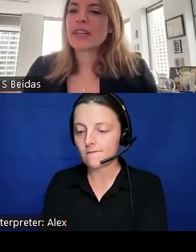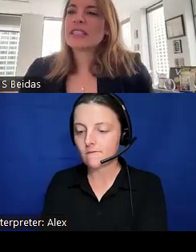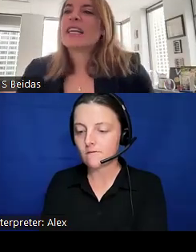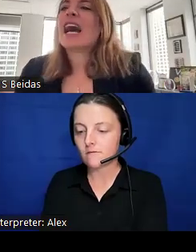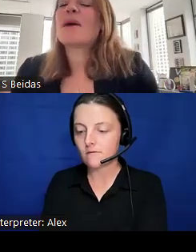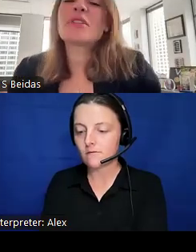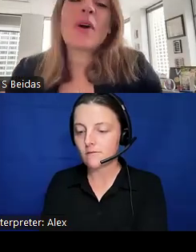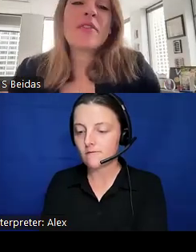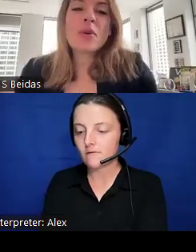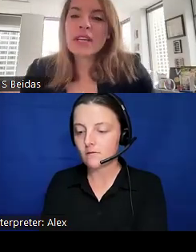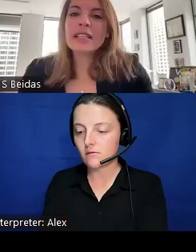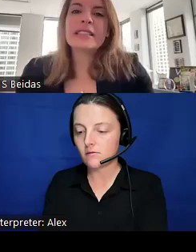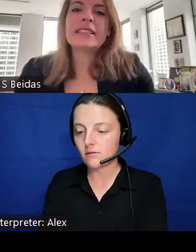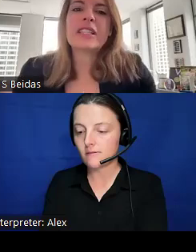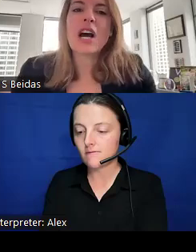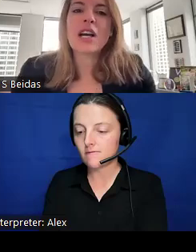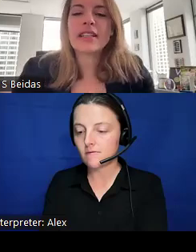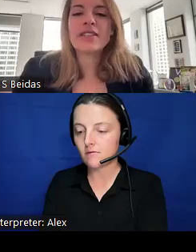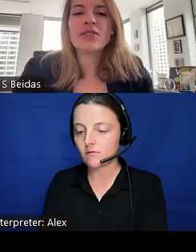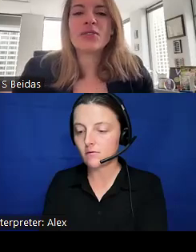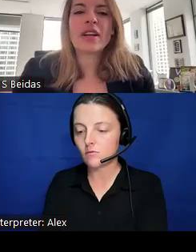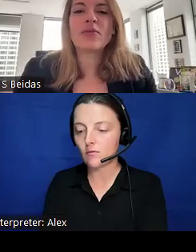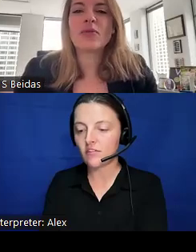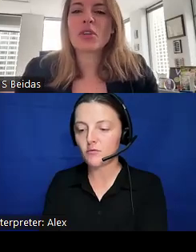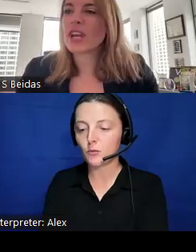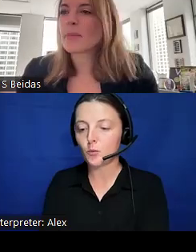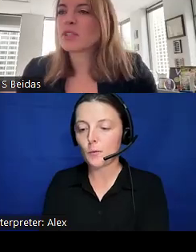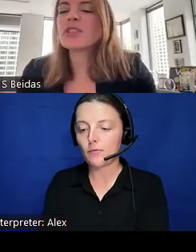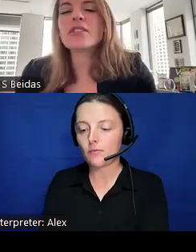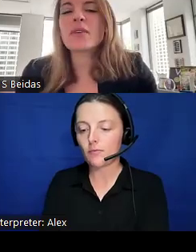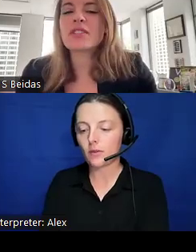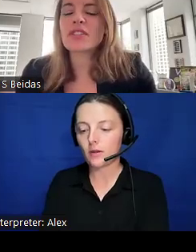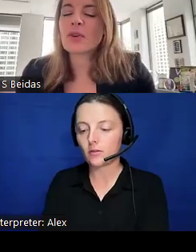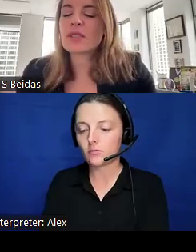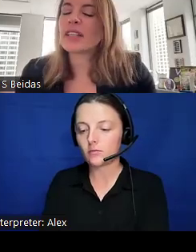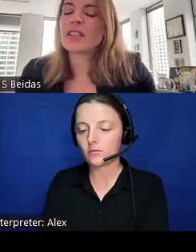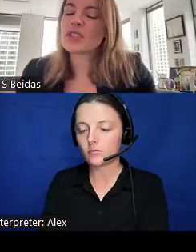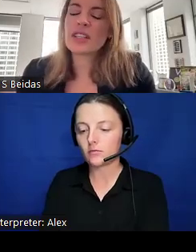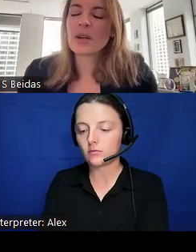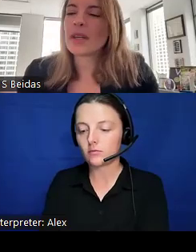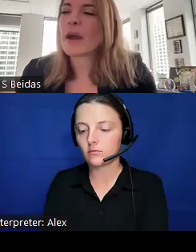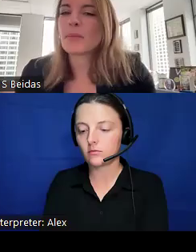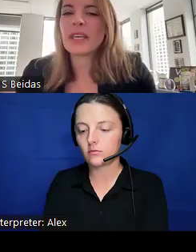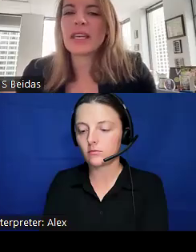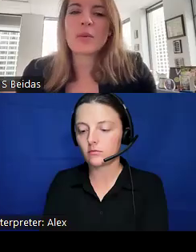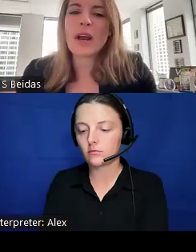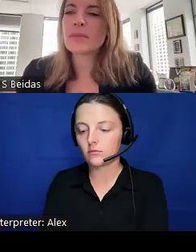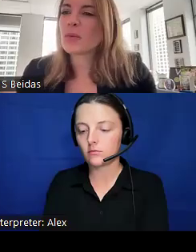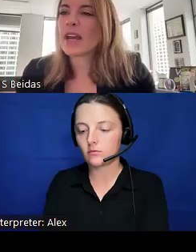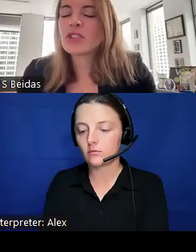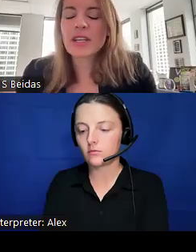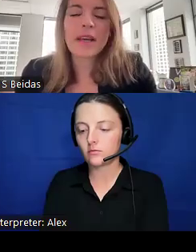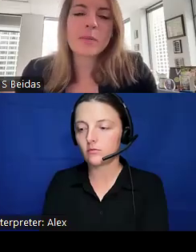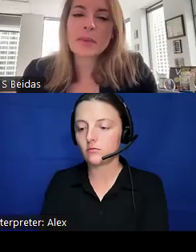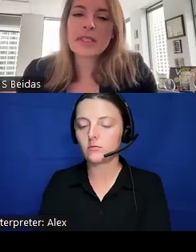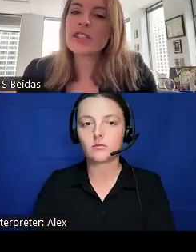see if perfect. So I've organized this talk into kind of 4 chapters. So I'll start with telling you just a little bit about me